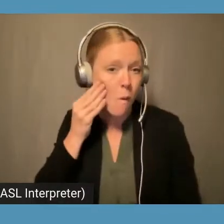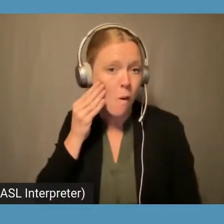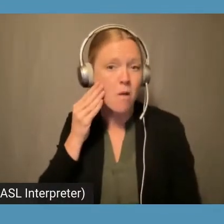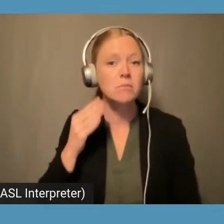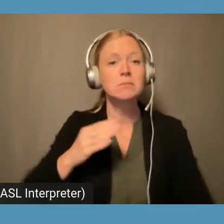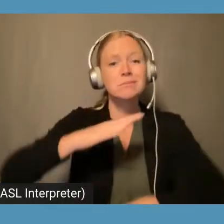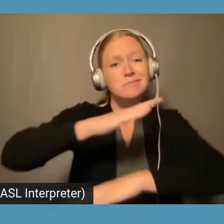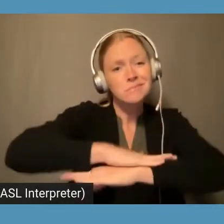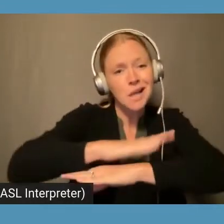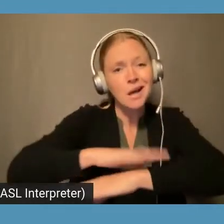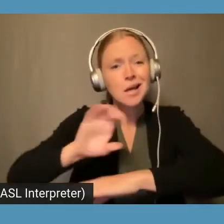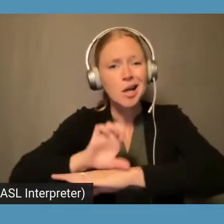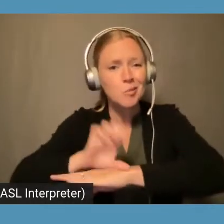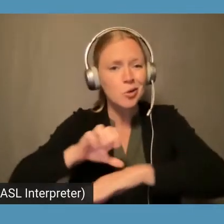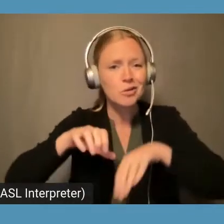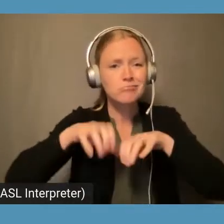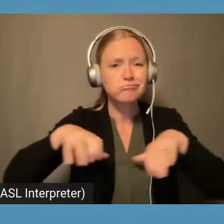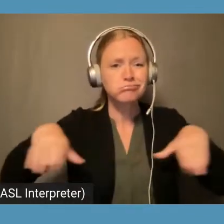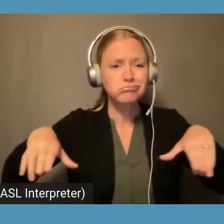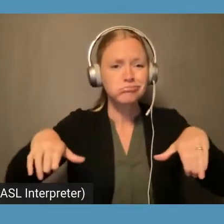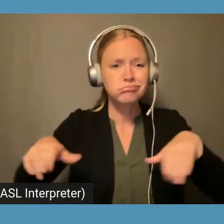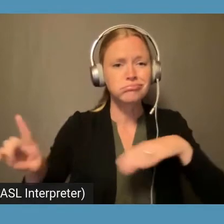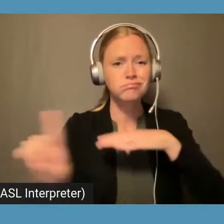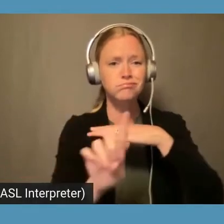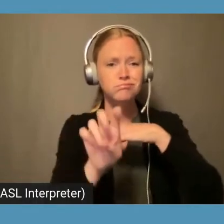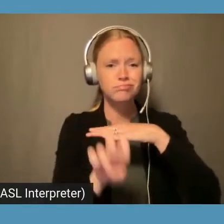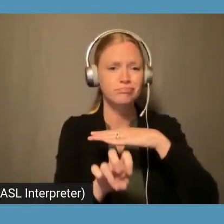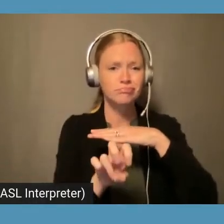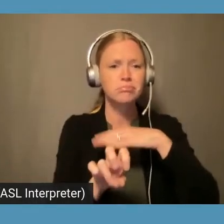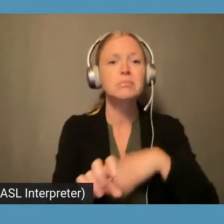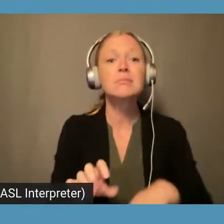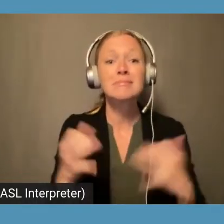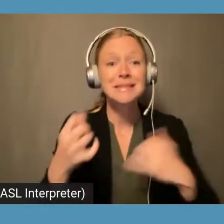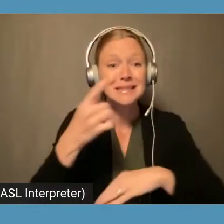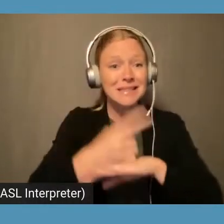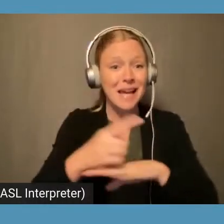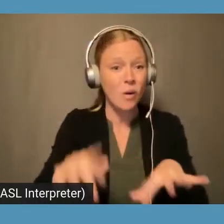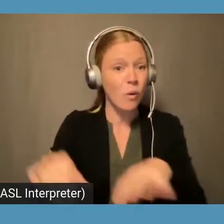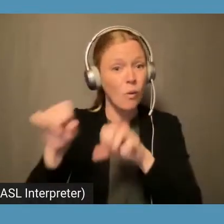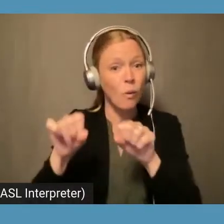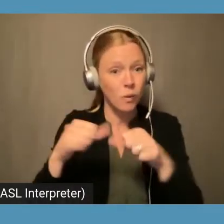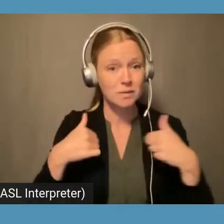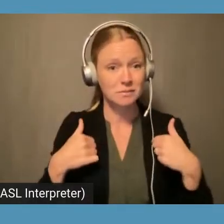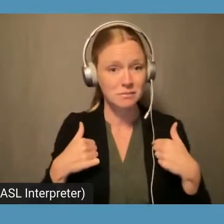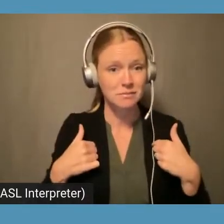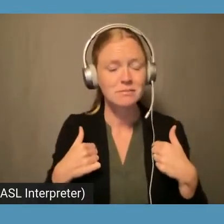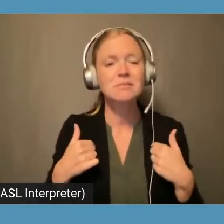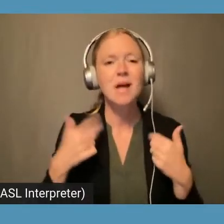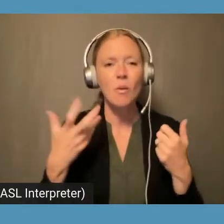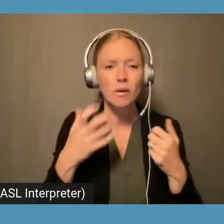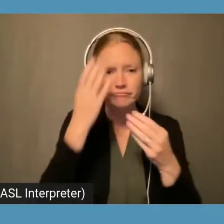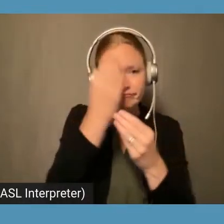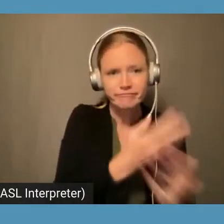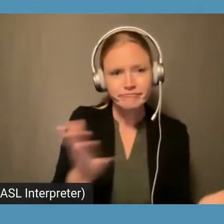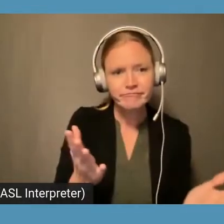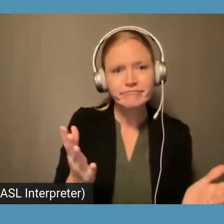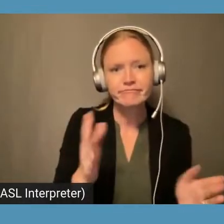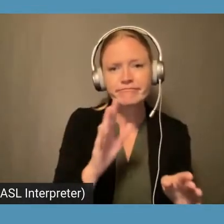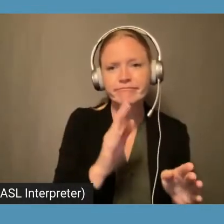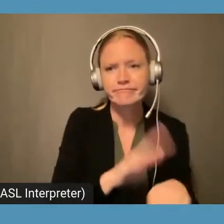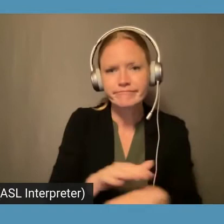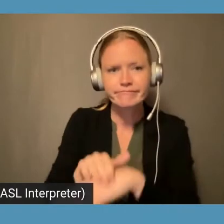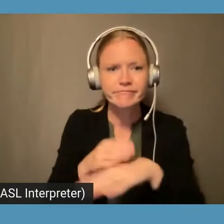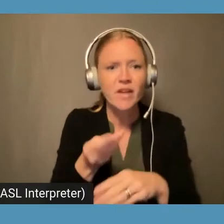computers behind me. As the host for today's session, I would like to convey just a few things to our attendees before we begin the